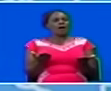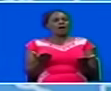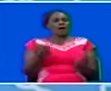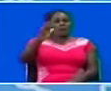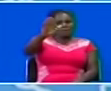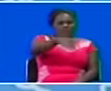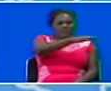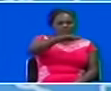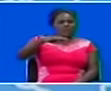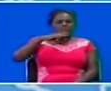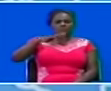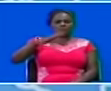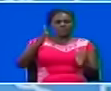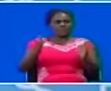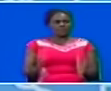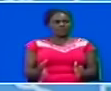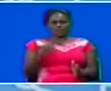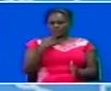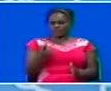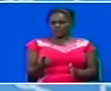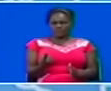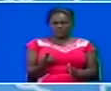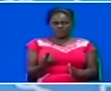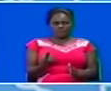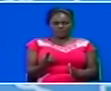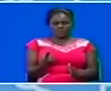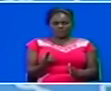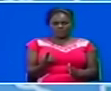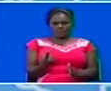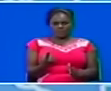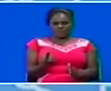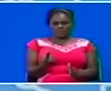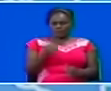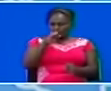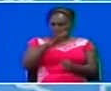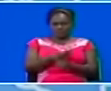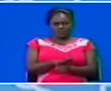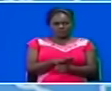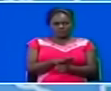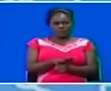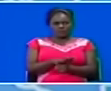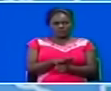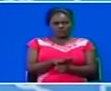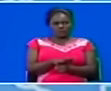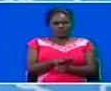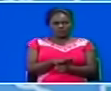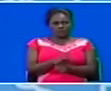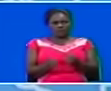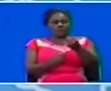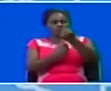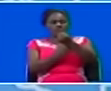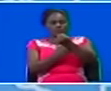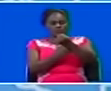Assembly Speaker Justin Muturi and his Senate counterpart Ekwe Ethuro. The two speakers promised to accord the electoral body full support ahead